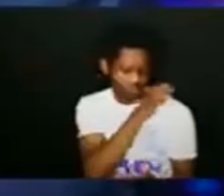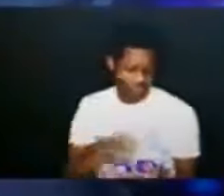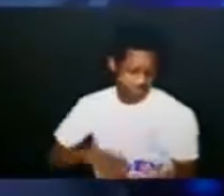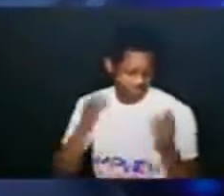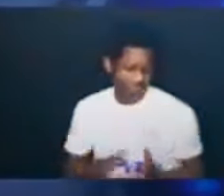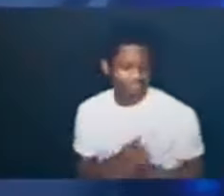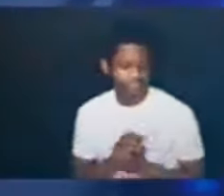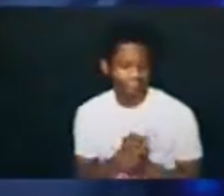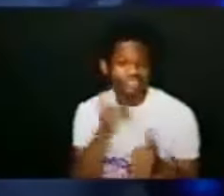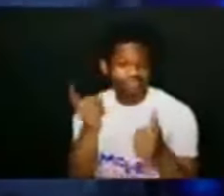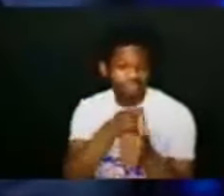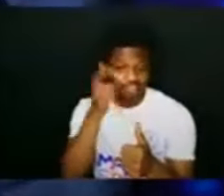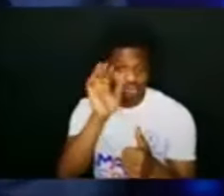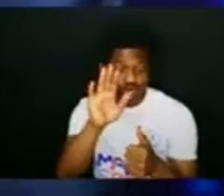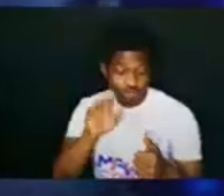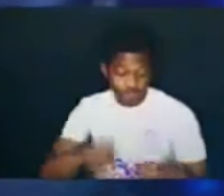your life to Jesus. And then